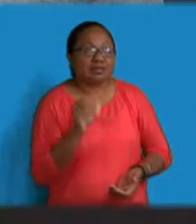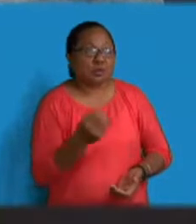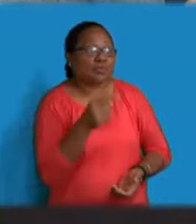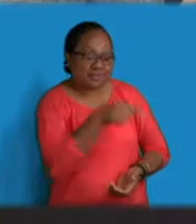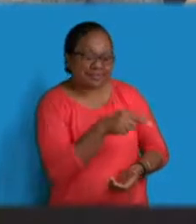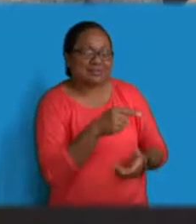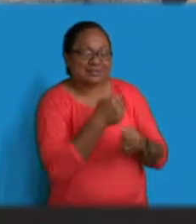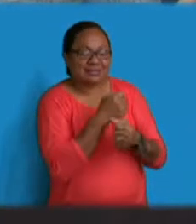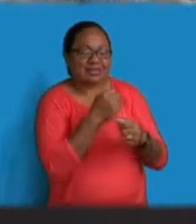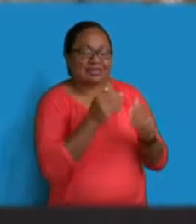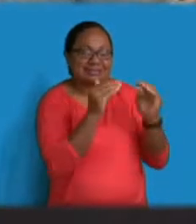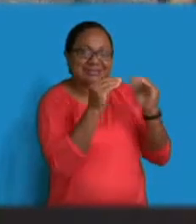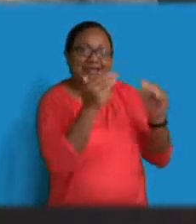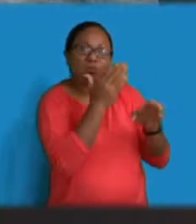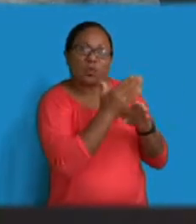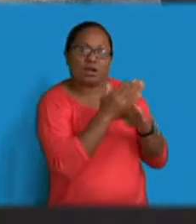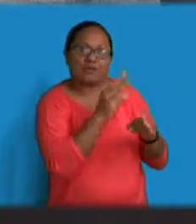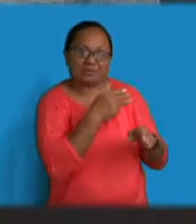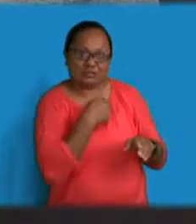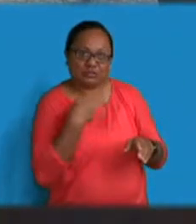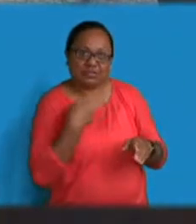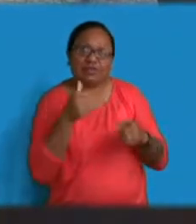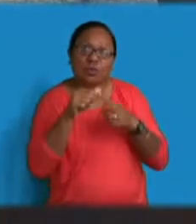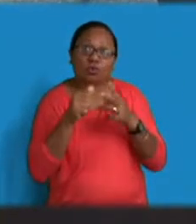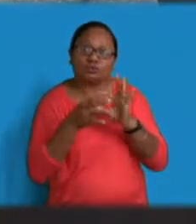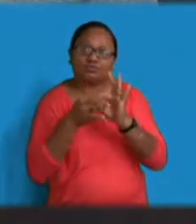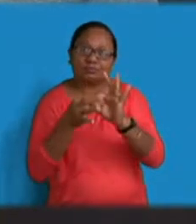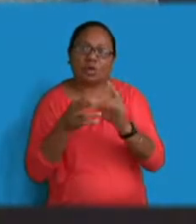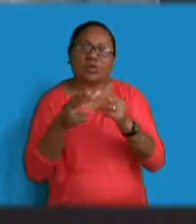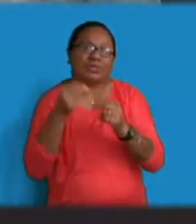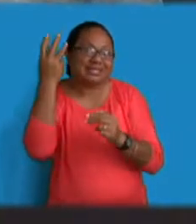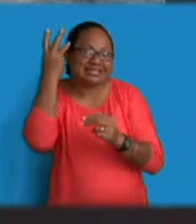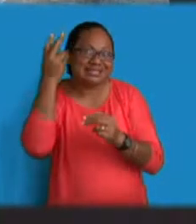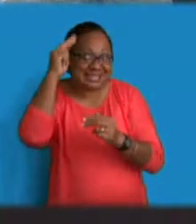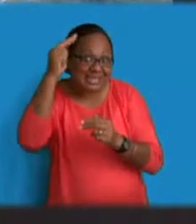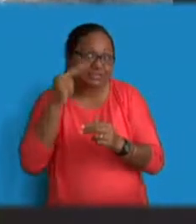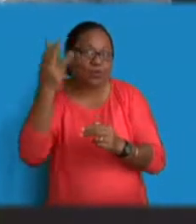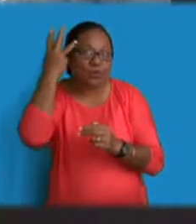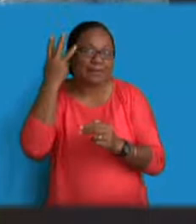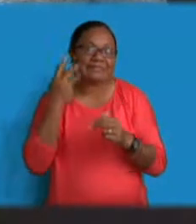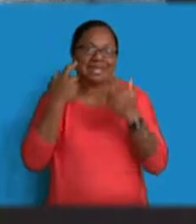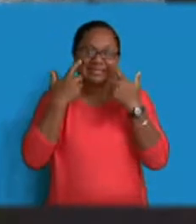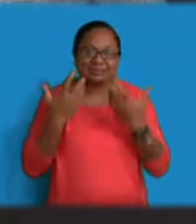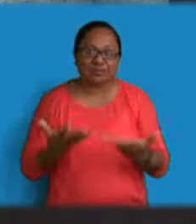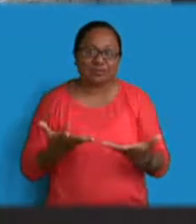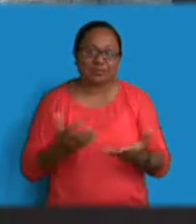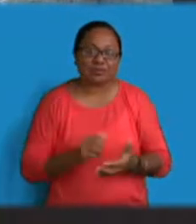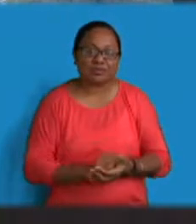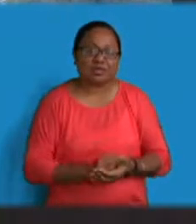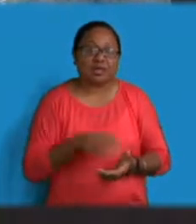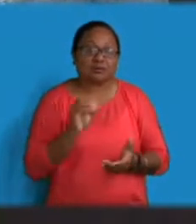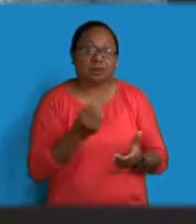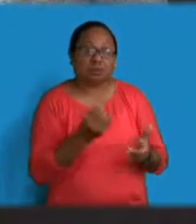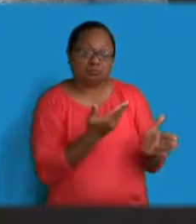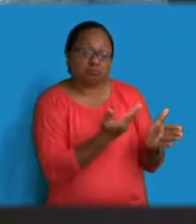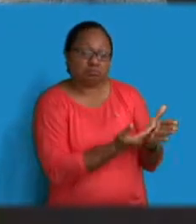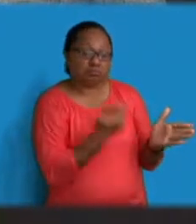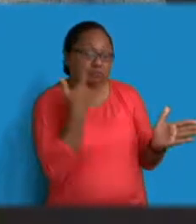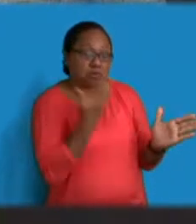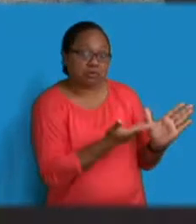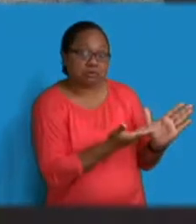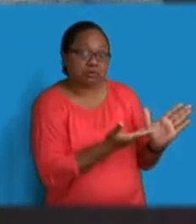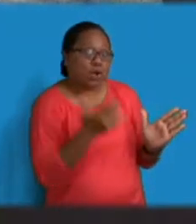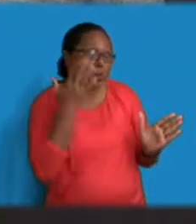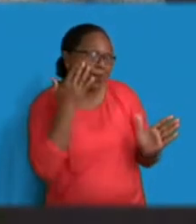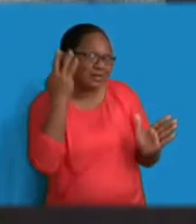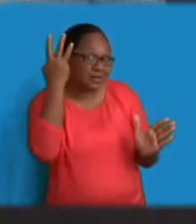Ministry, and also in conjunction with the National Women's Expo. Madam Speaker, evidence shows that access of women